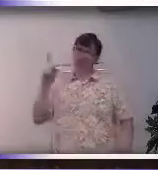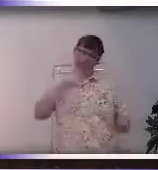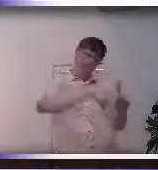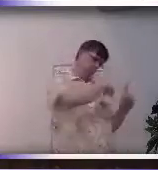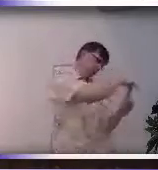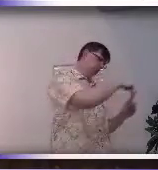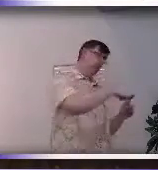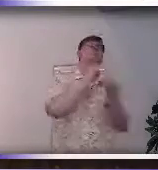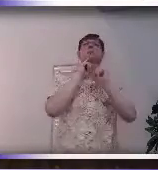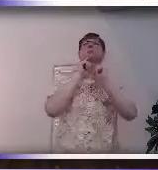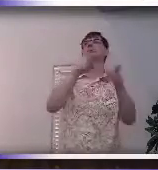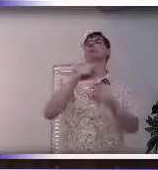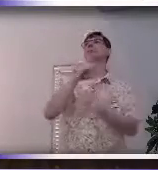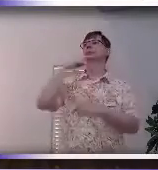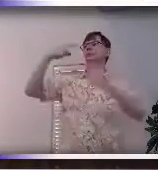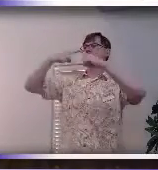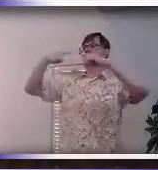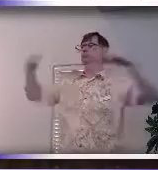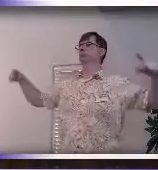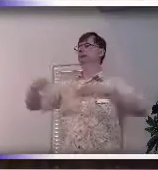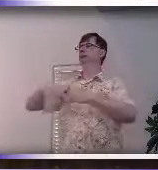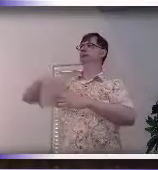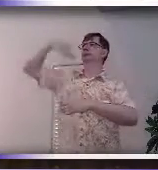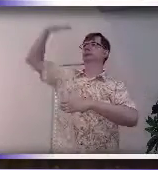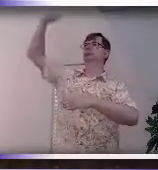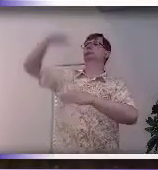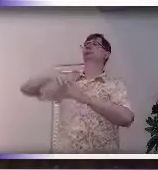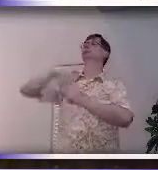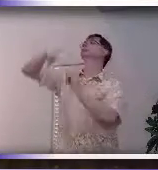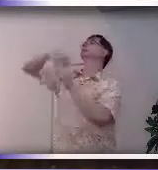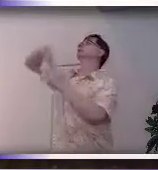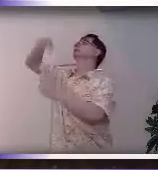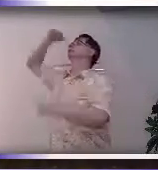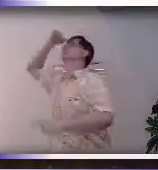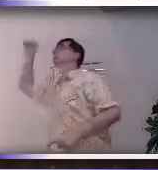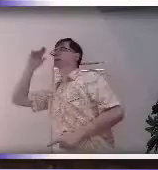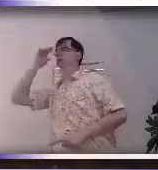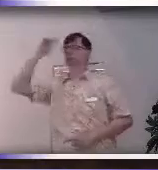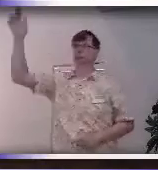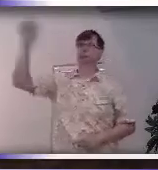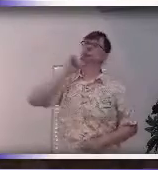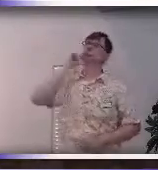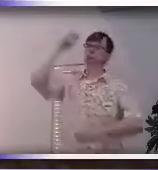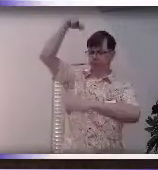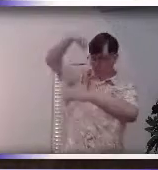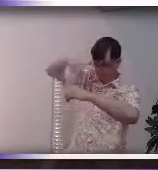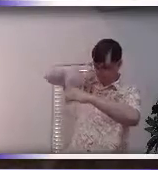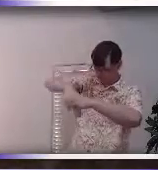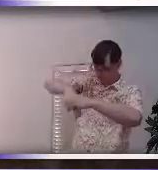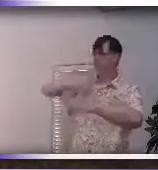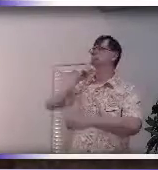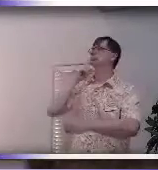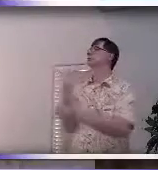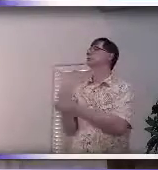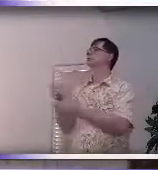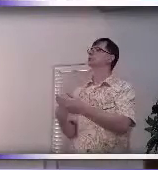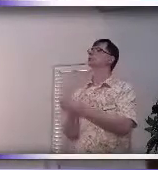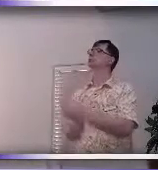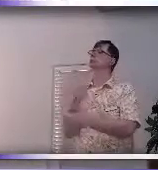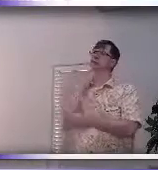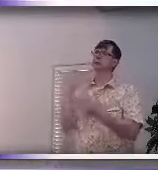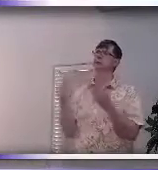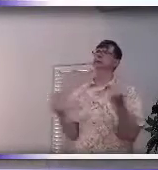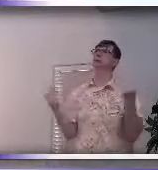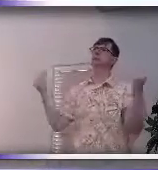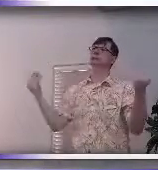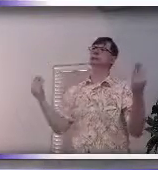talked about all month, the top part is divine spirit, it is pure thought, it is the seed which we plant in the soil of